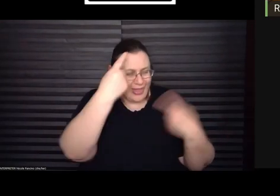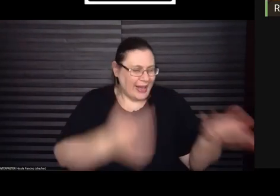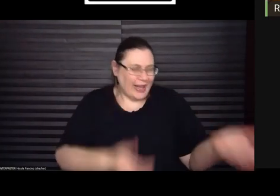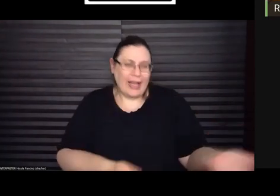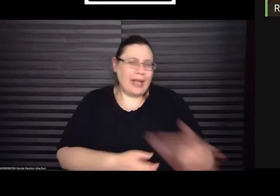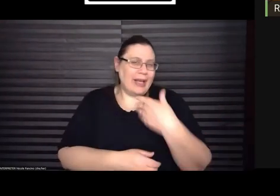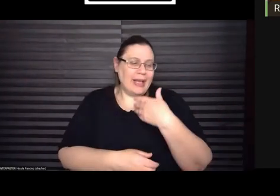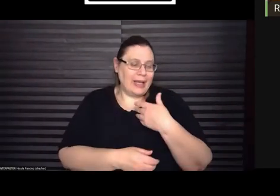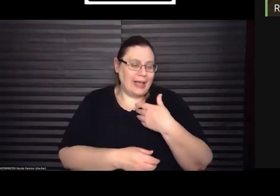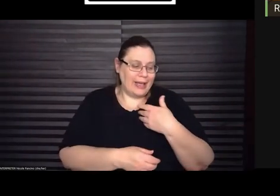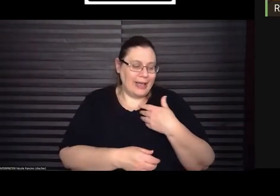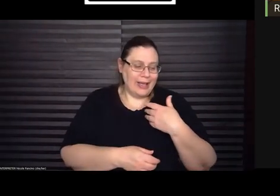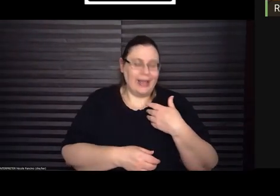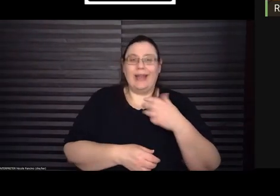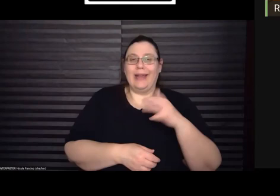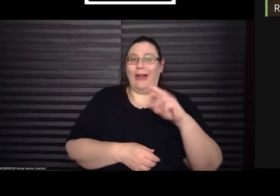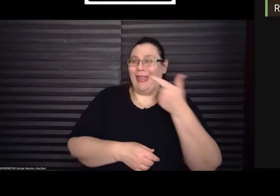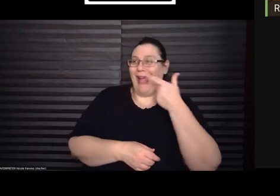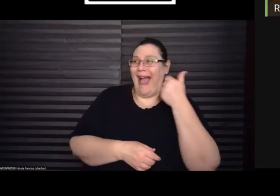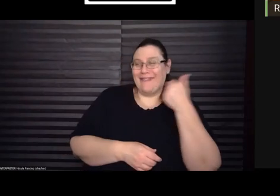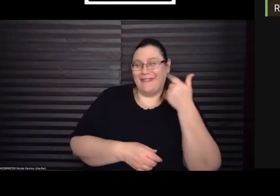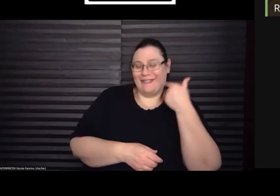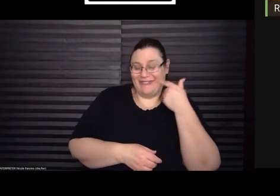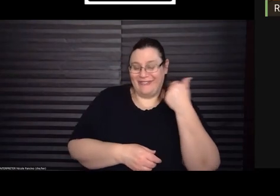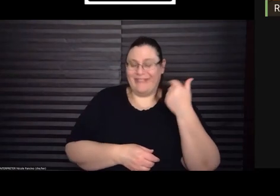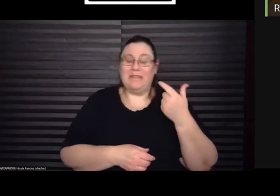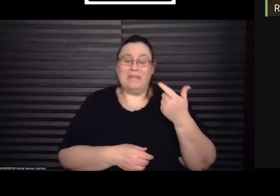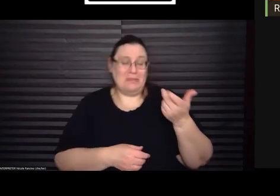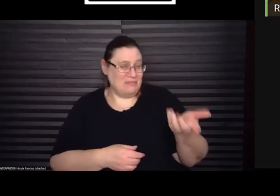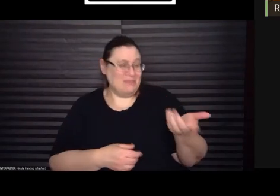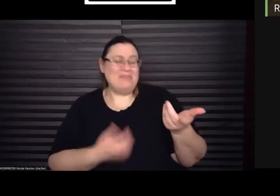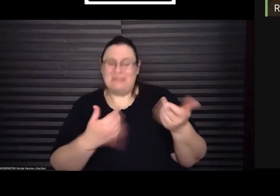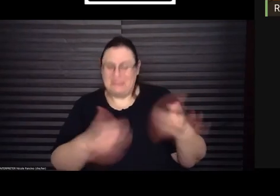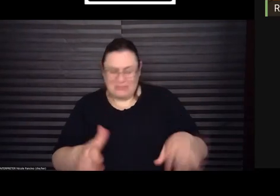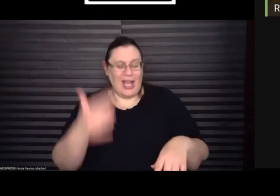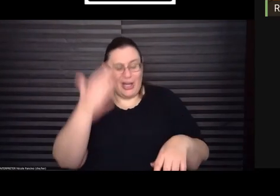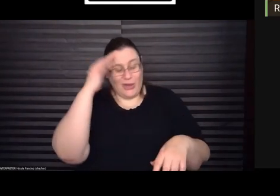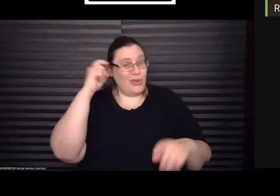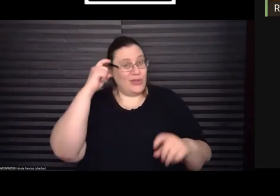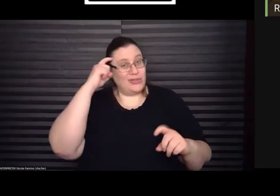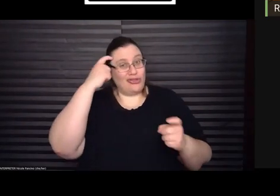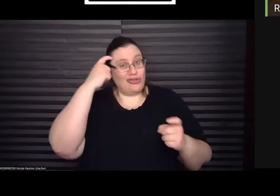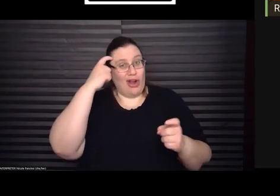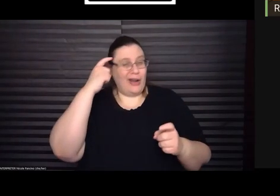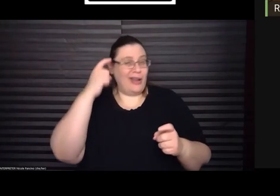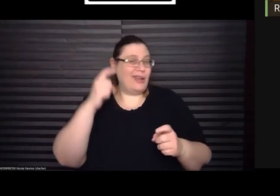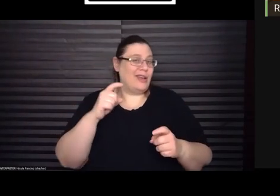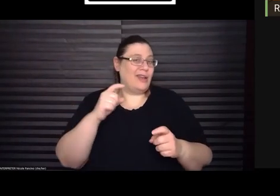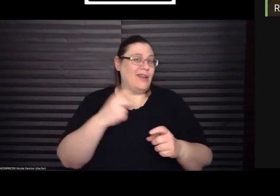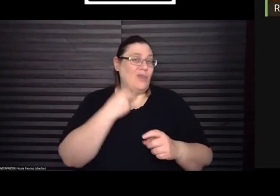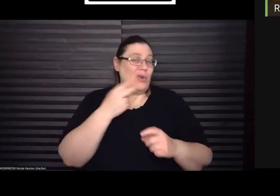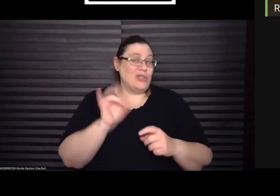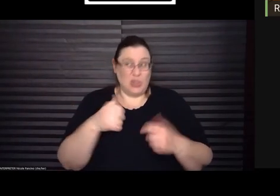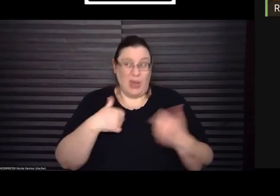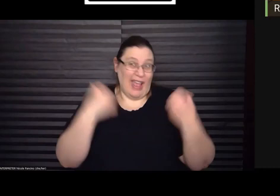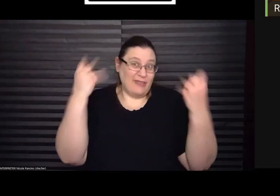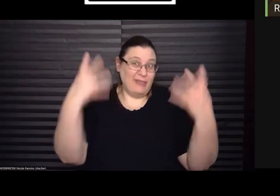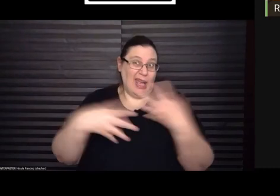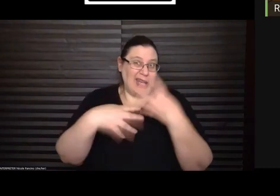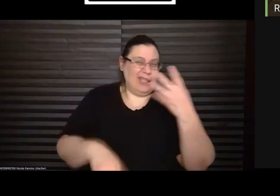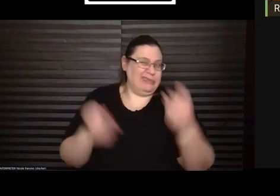thinking? And so I'm really familiar with those neurotic voices as well. You know, I've got lots of